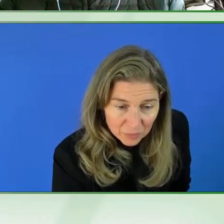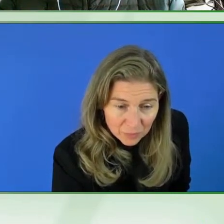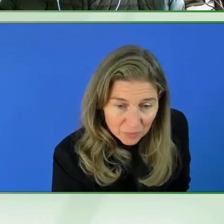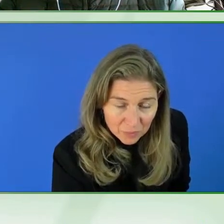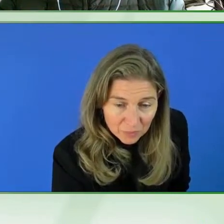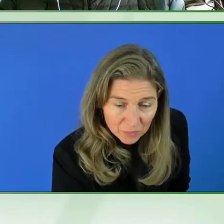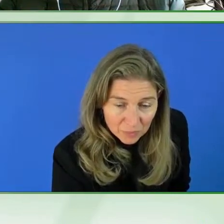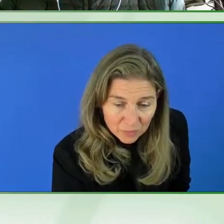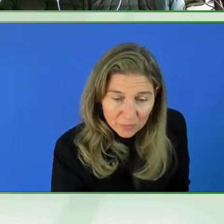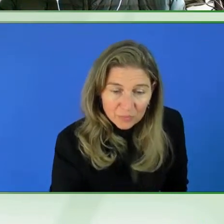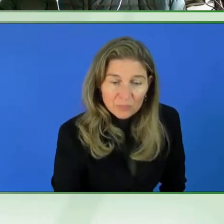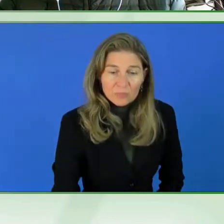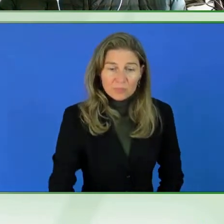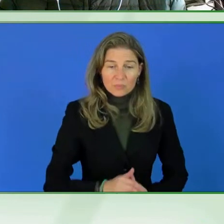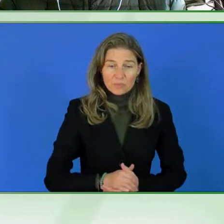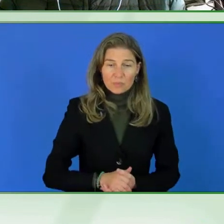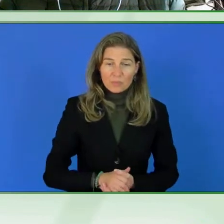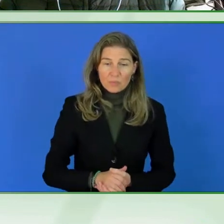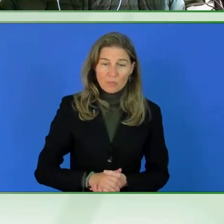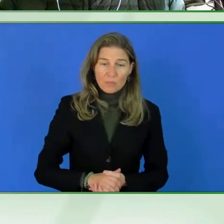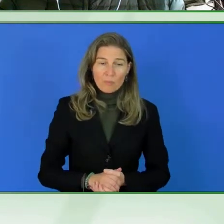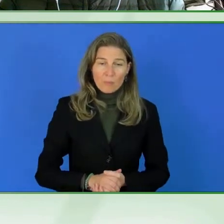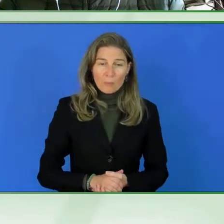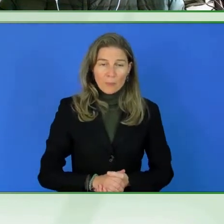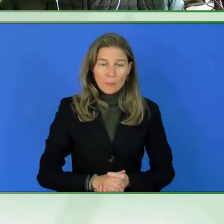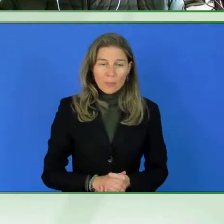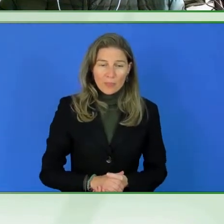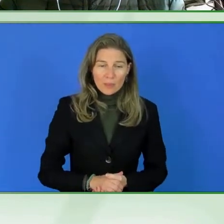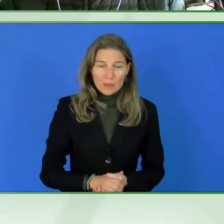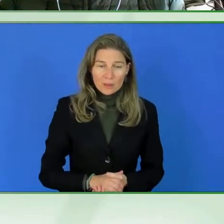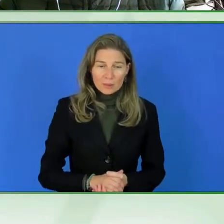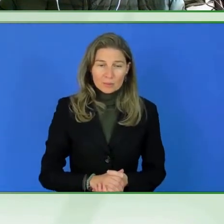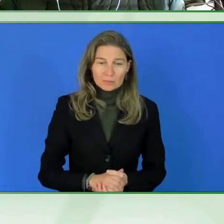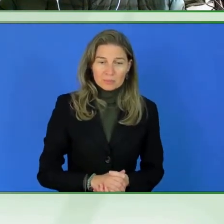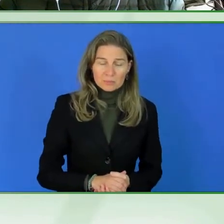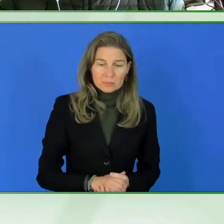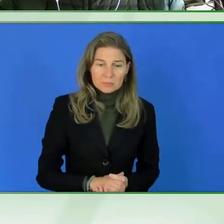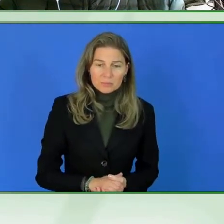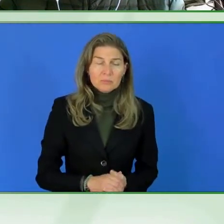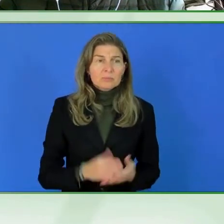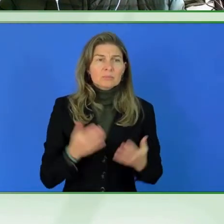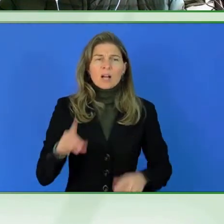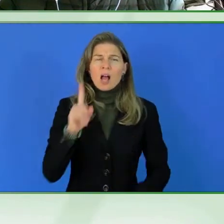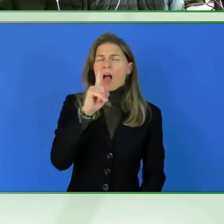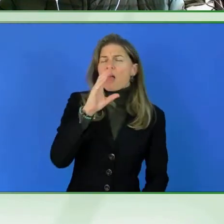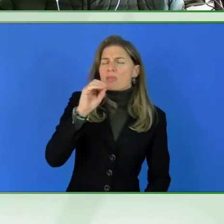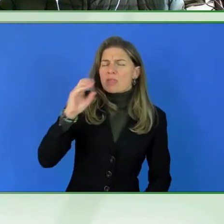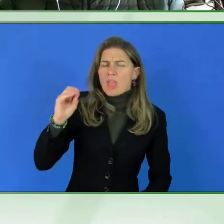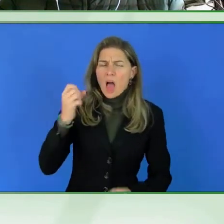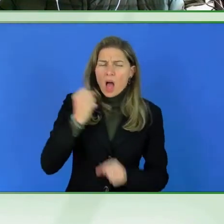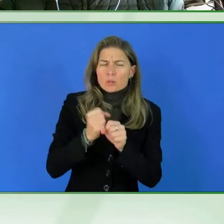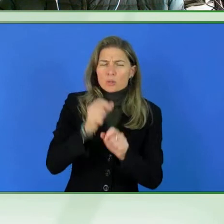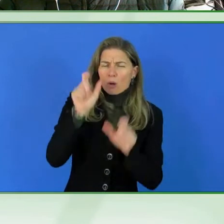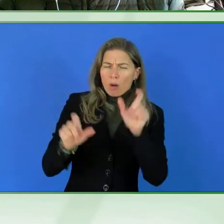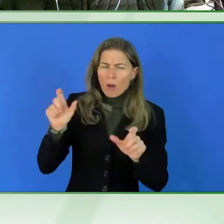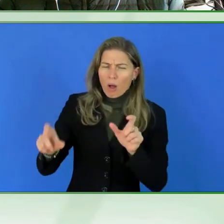Flex has solid revenue, 1,000 customers who rank in the Global 500,